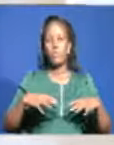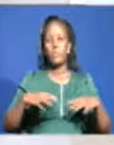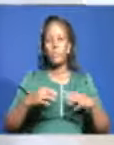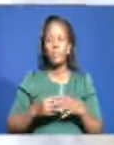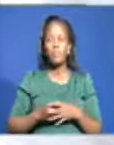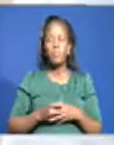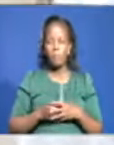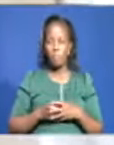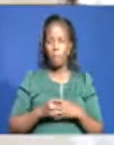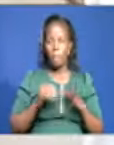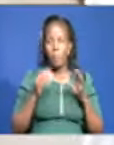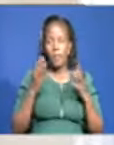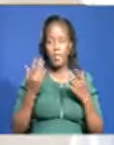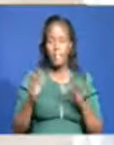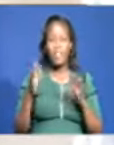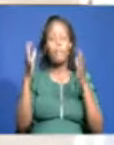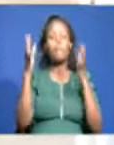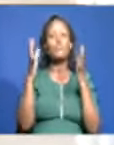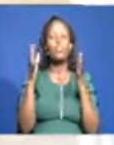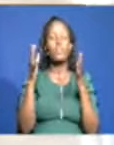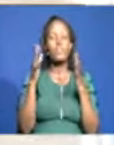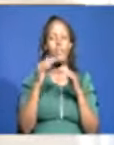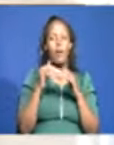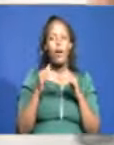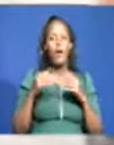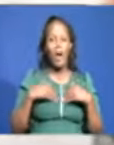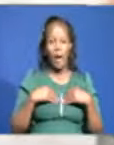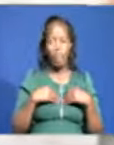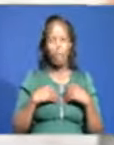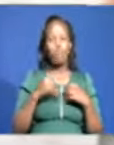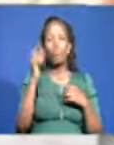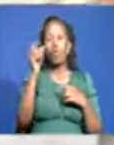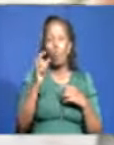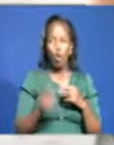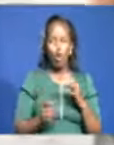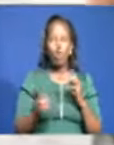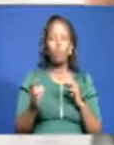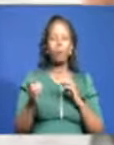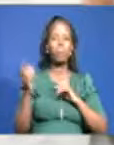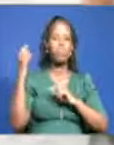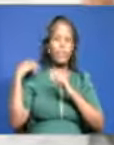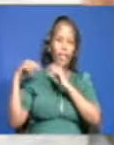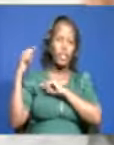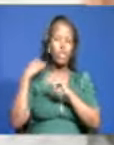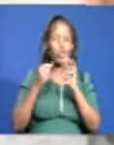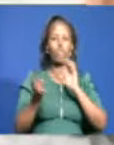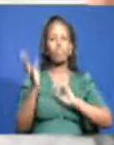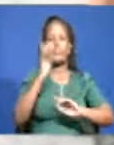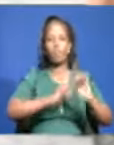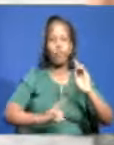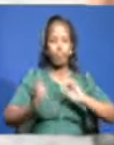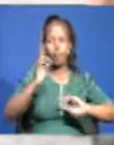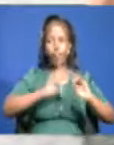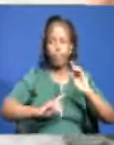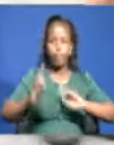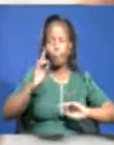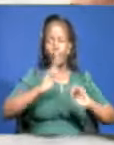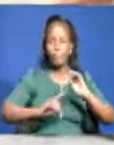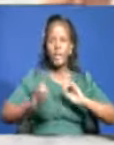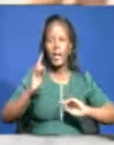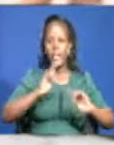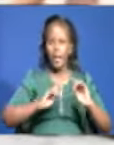The festival is accompanied by local traditional dances and the Goma dance is the most popular.